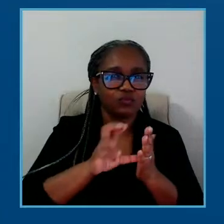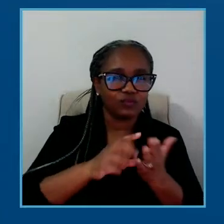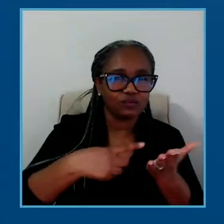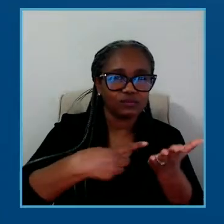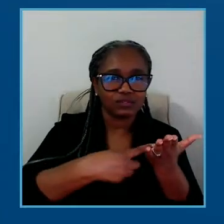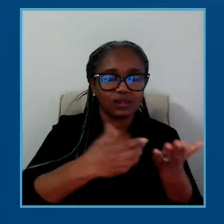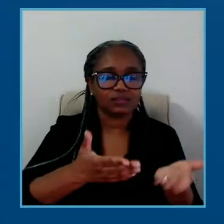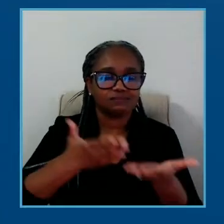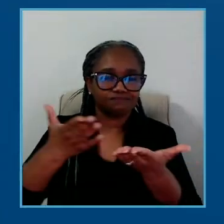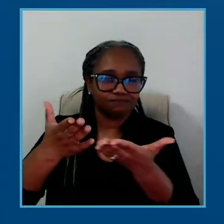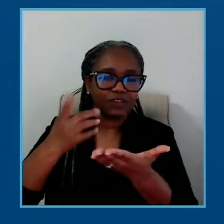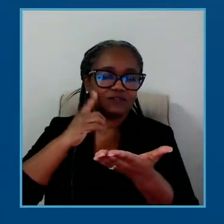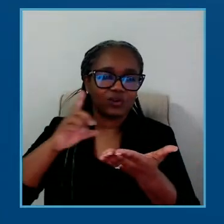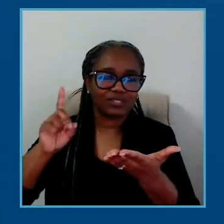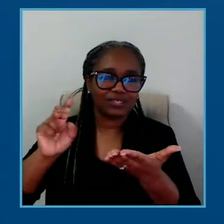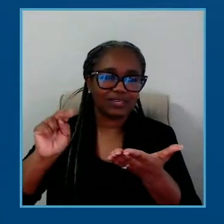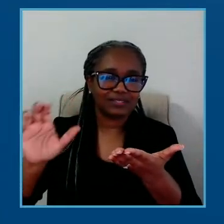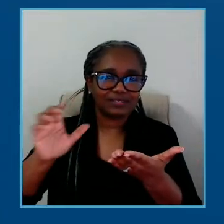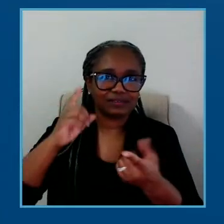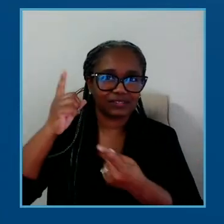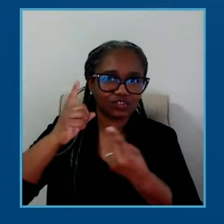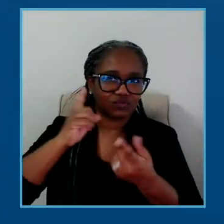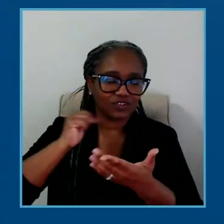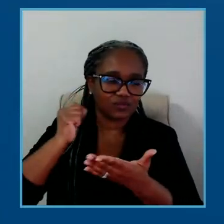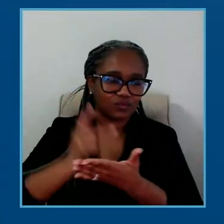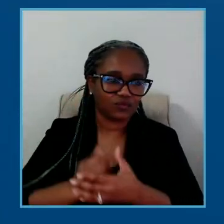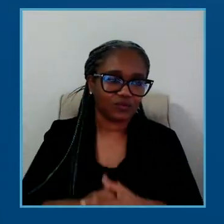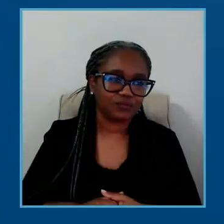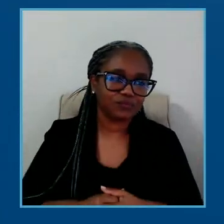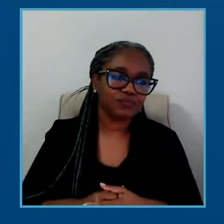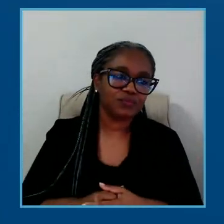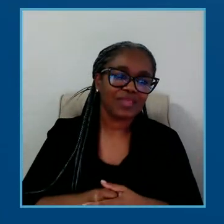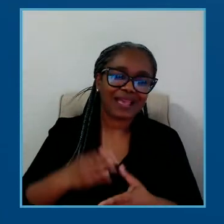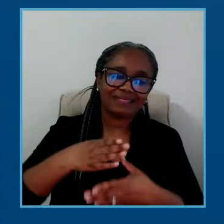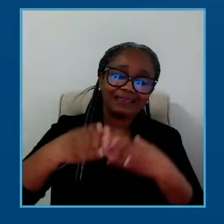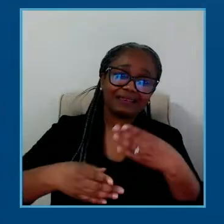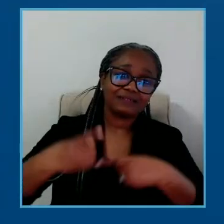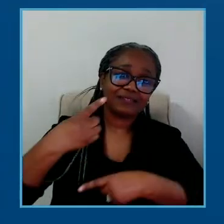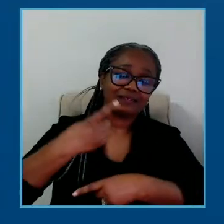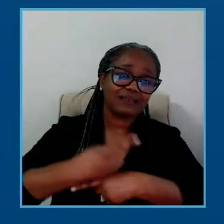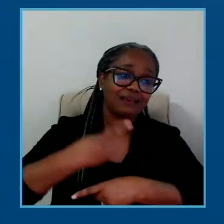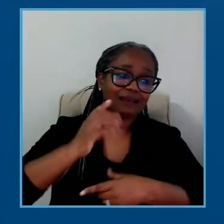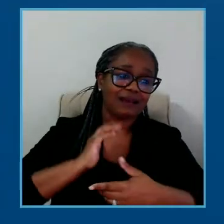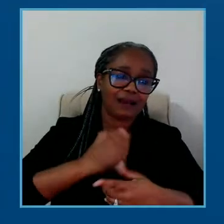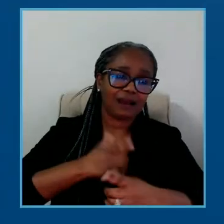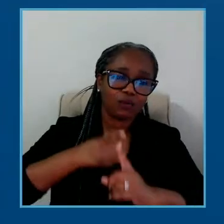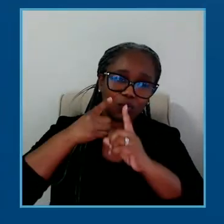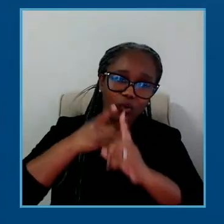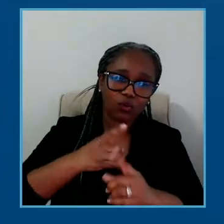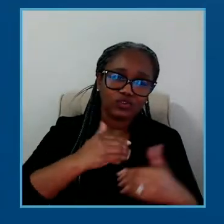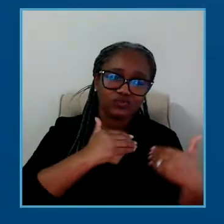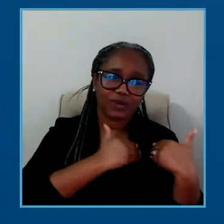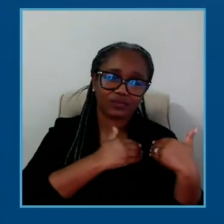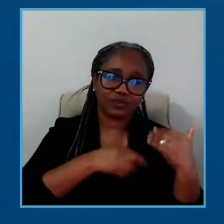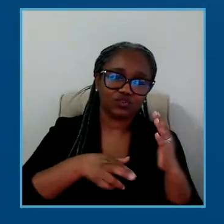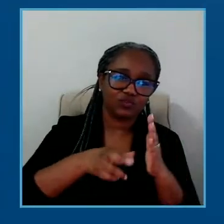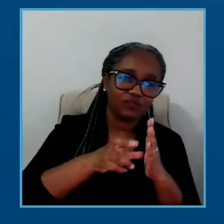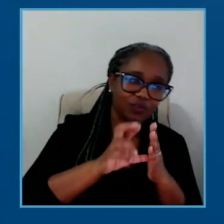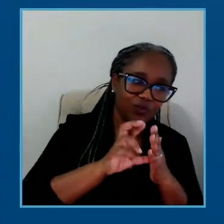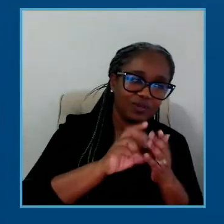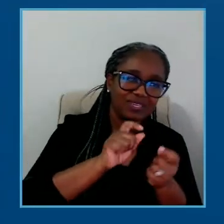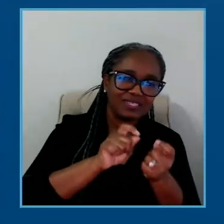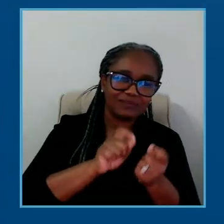the specific allegations in the challenge and the challenged parties' responses and determine whether the challenge should be granted or